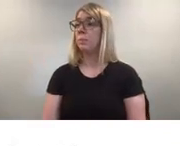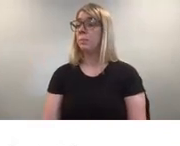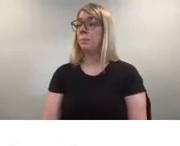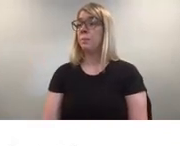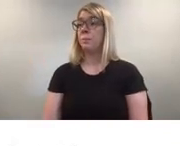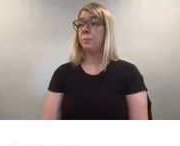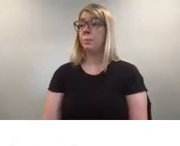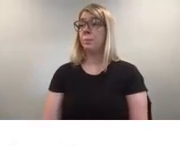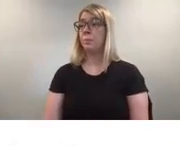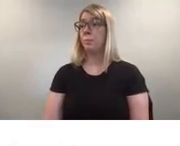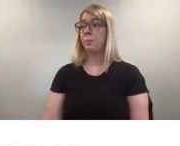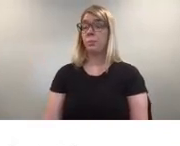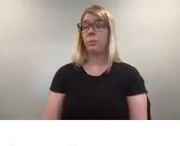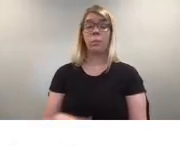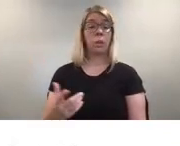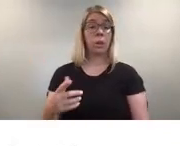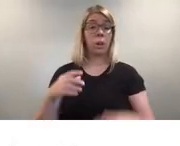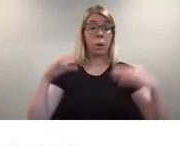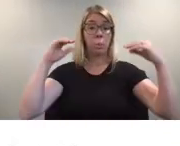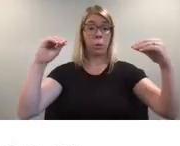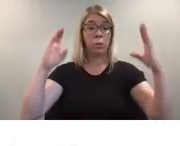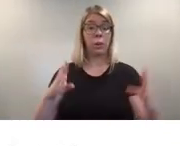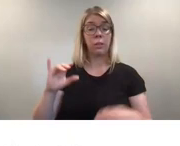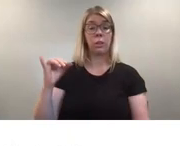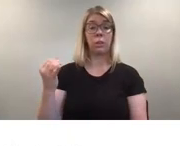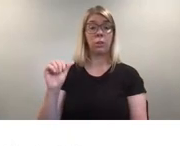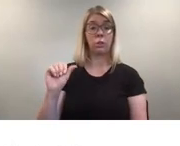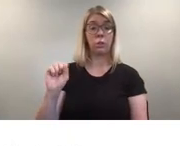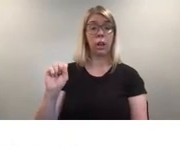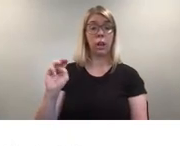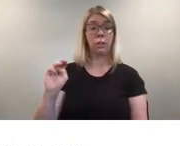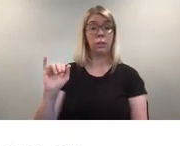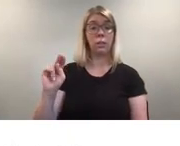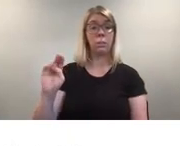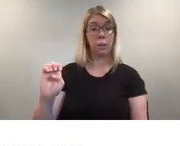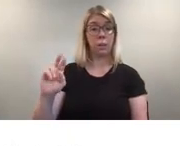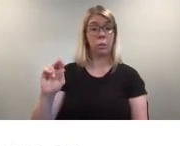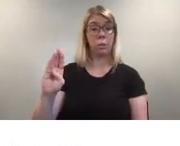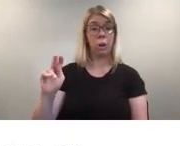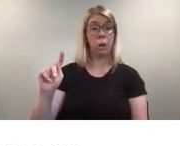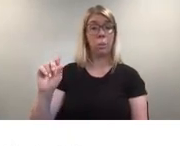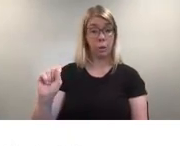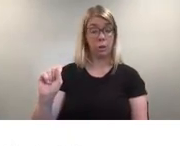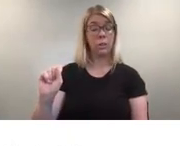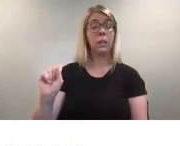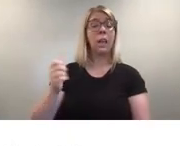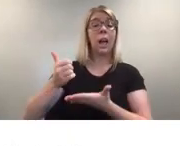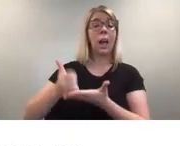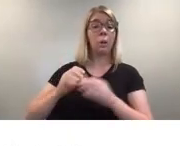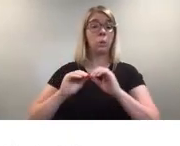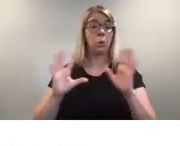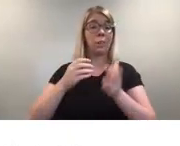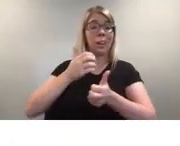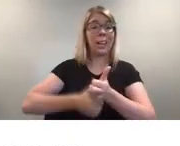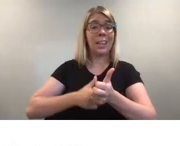So Professor Jasmine Roberts from Ohio State University helped to clarify each of these principles of social justice in this slide